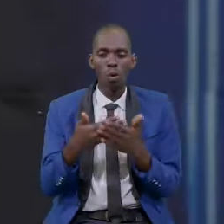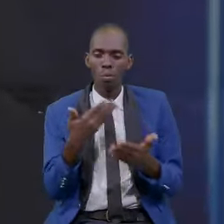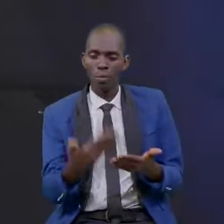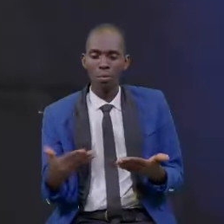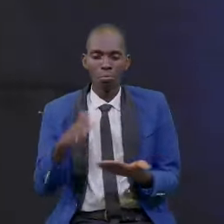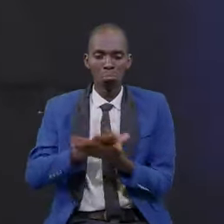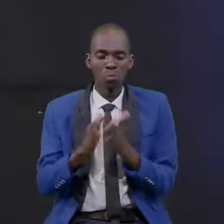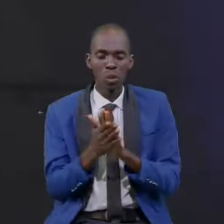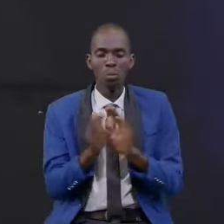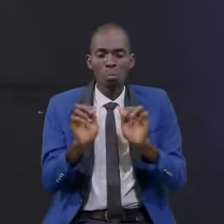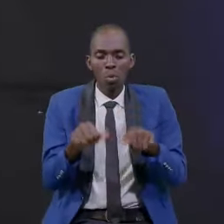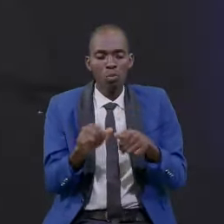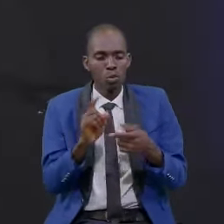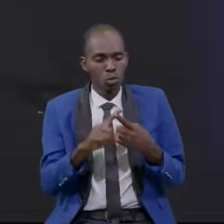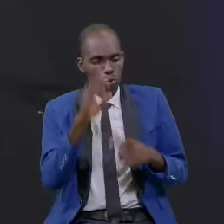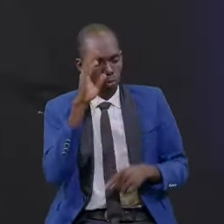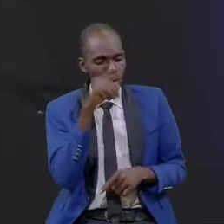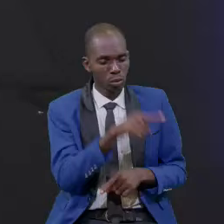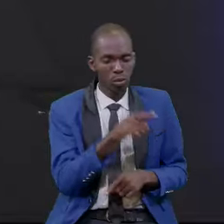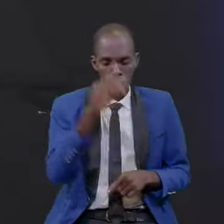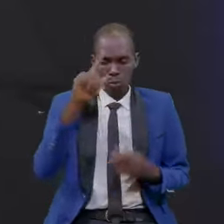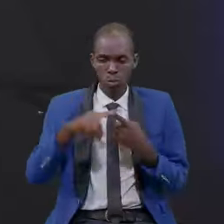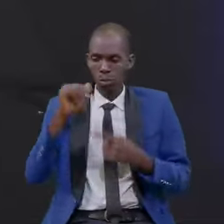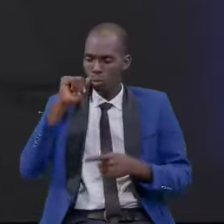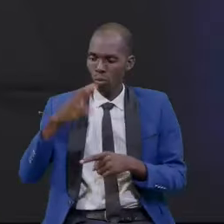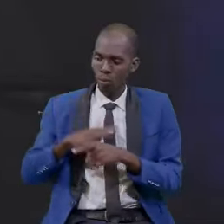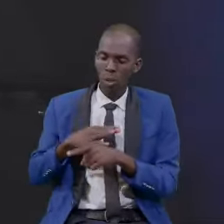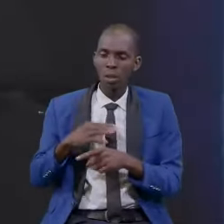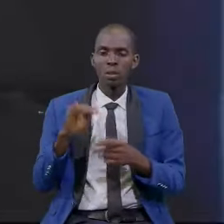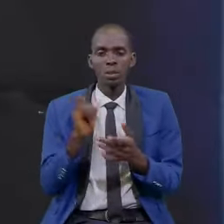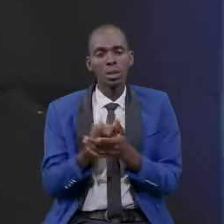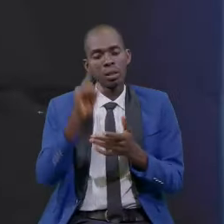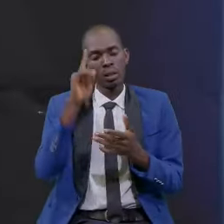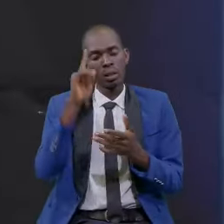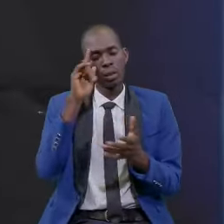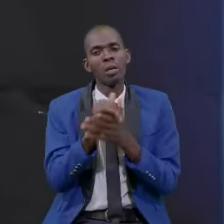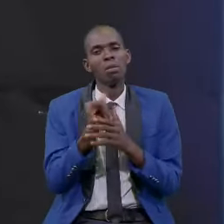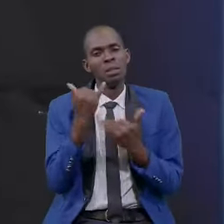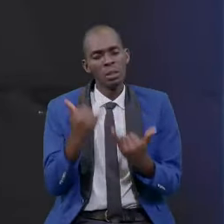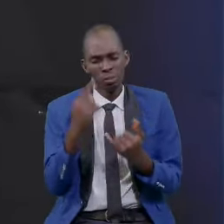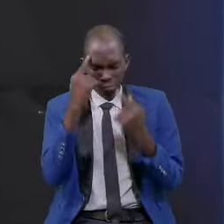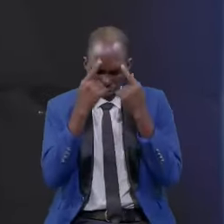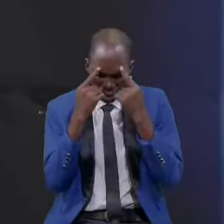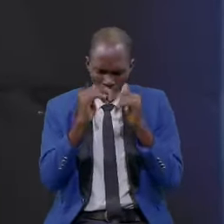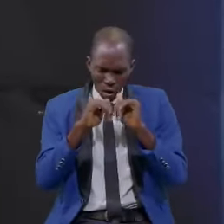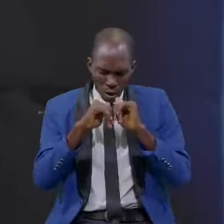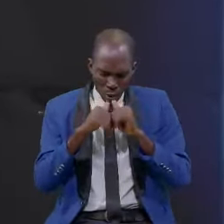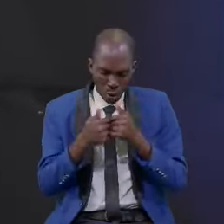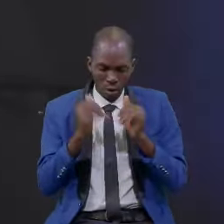to her, that believeth. Now, how do I have that faith? Because I